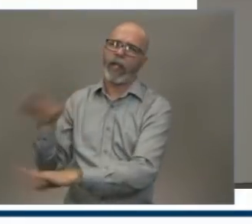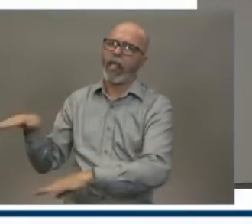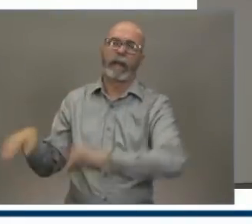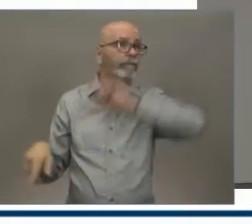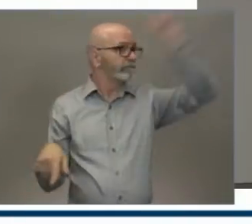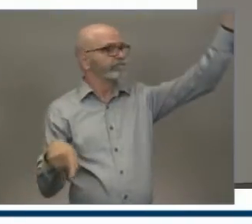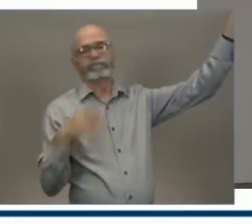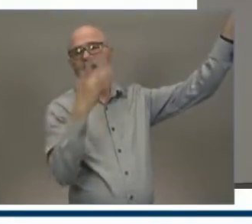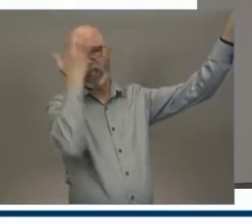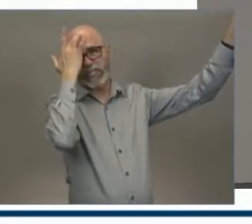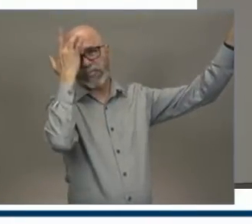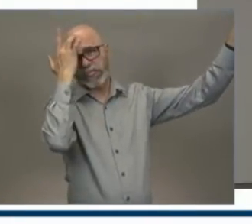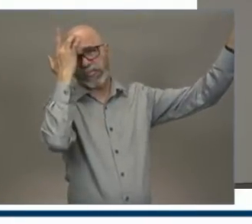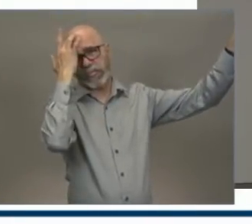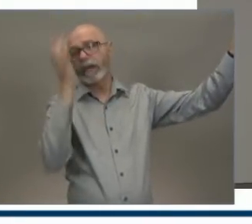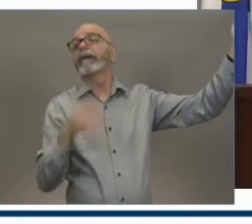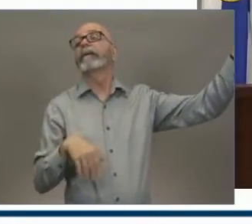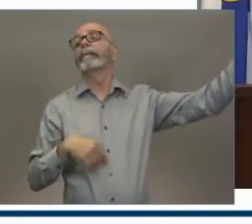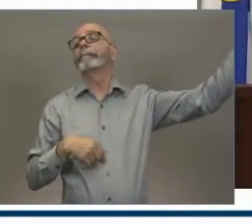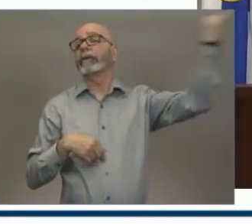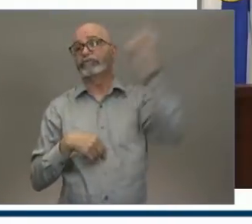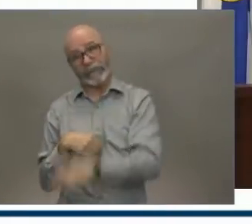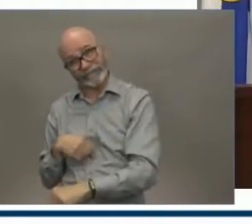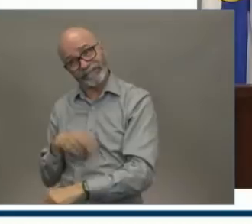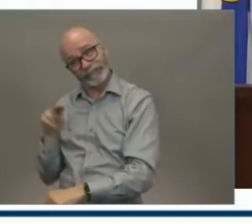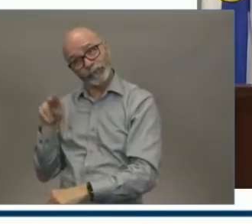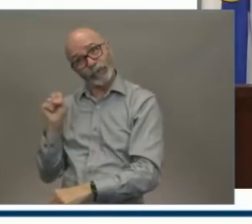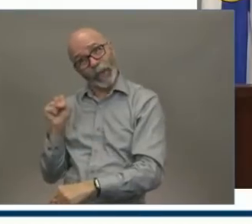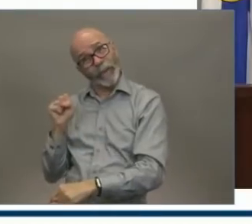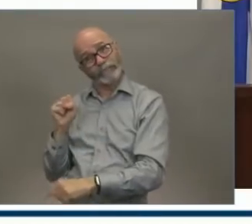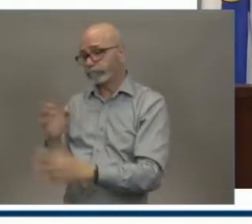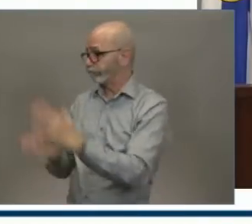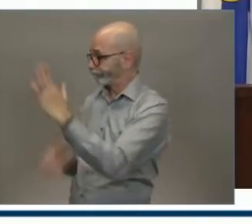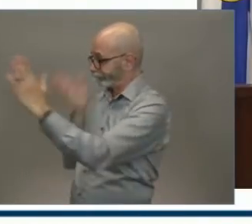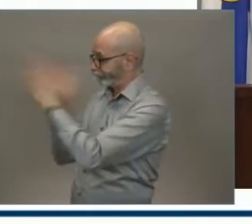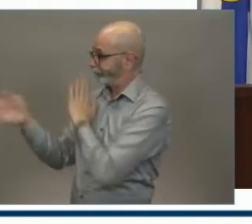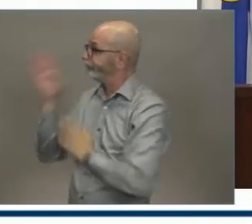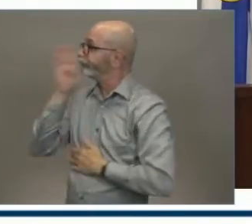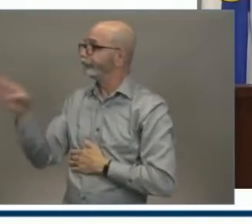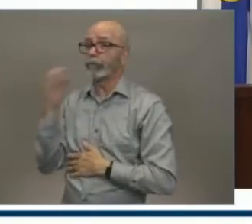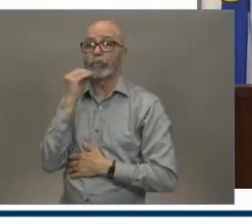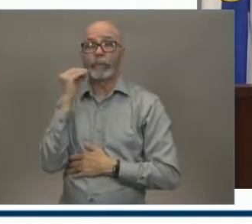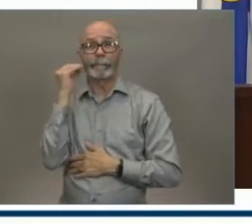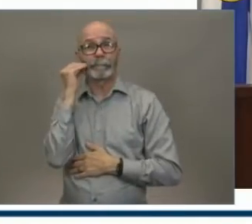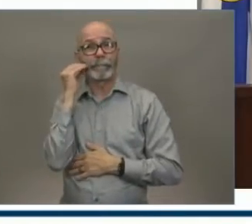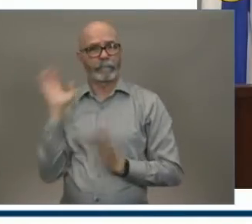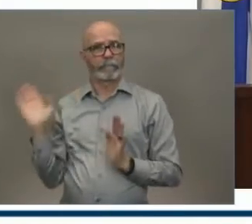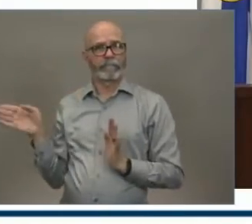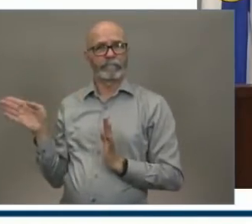into quarantine. Go ahead, Nabal, with your follow-up. Thank you.